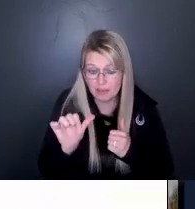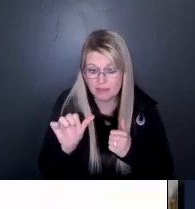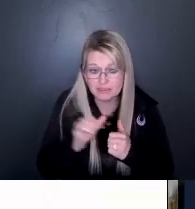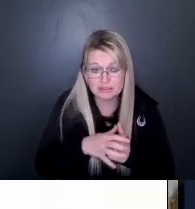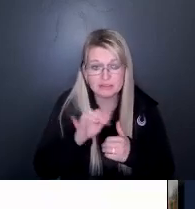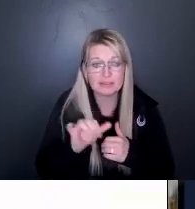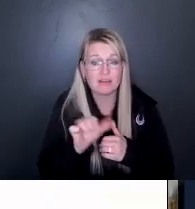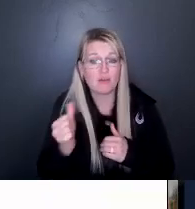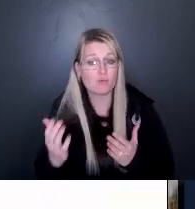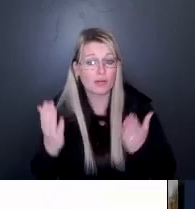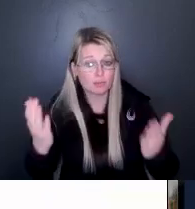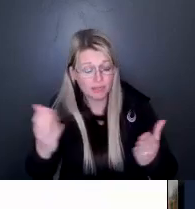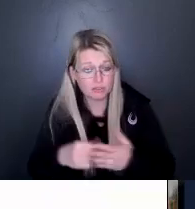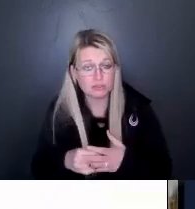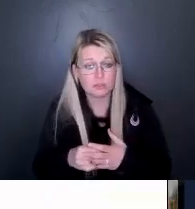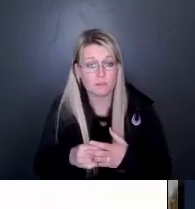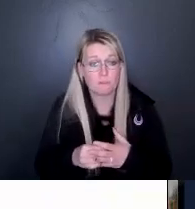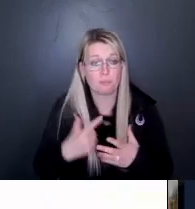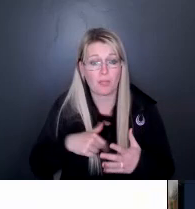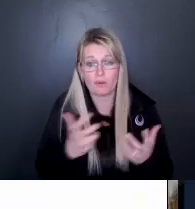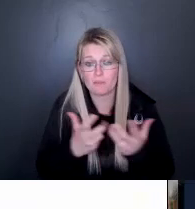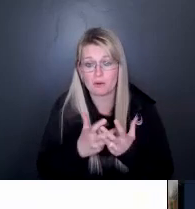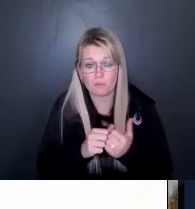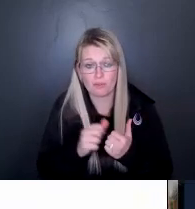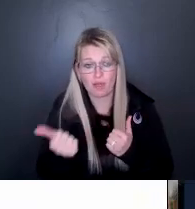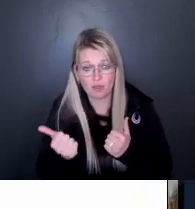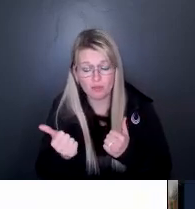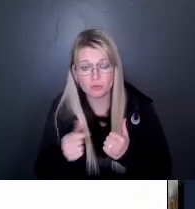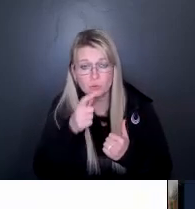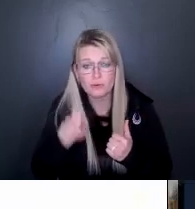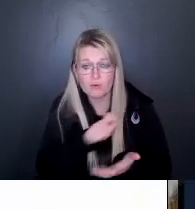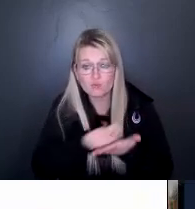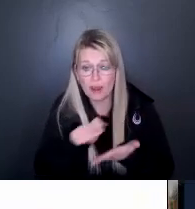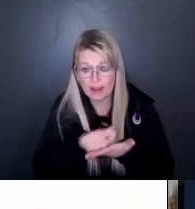another recommendation is we partner with authors who can write